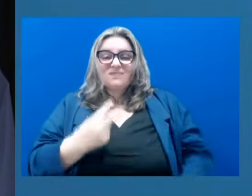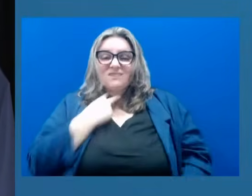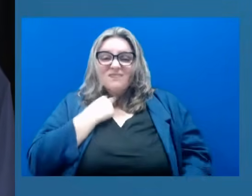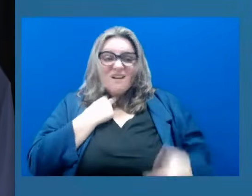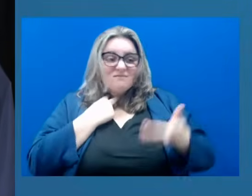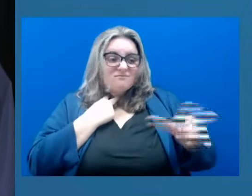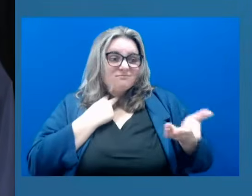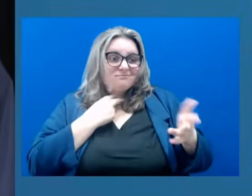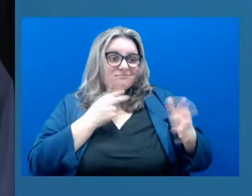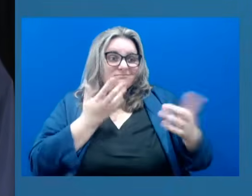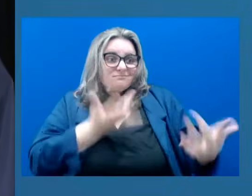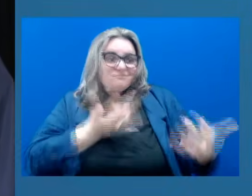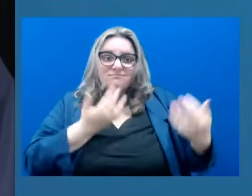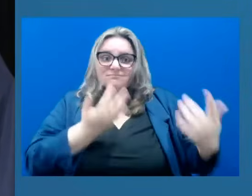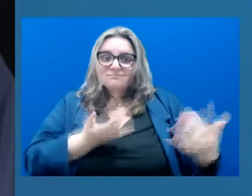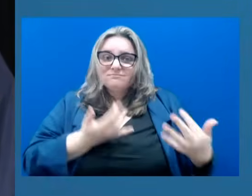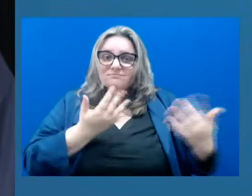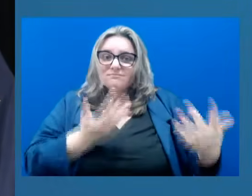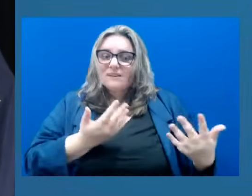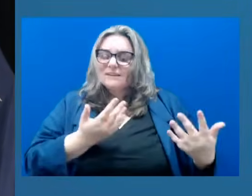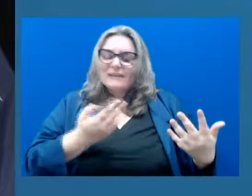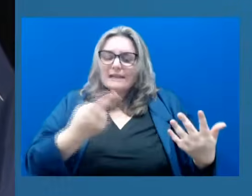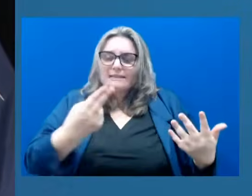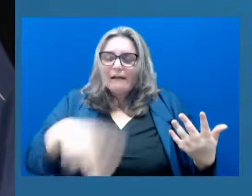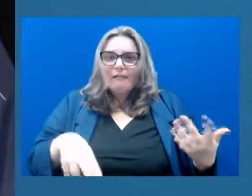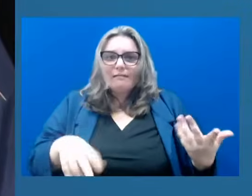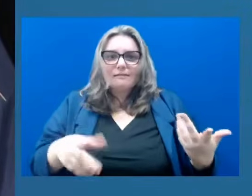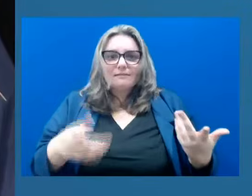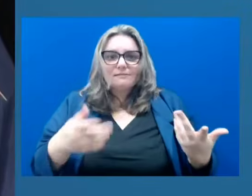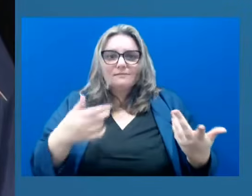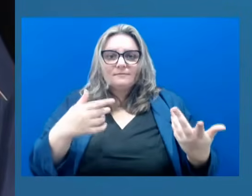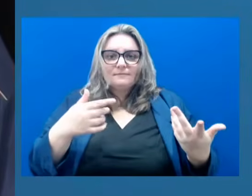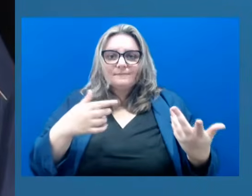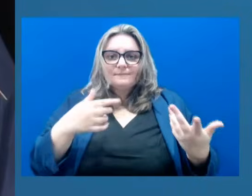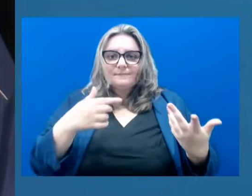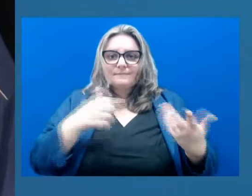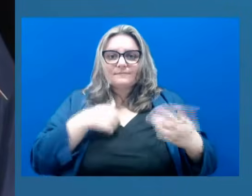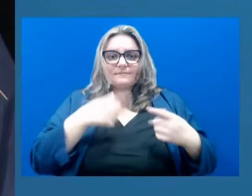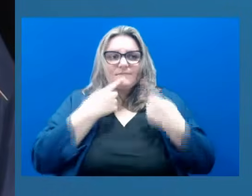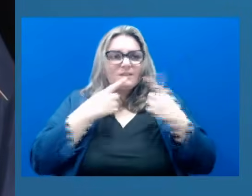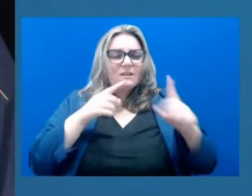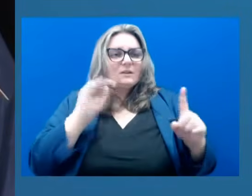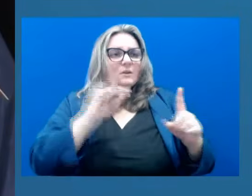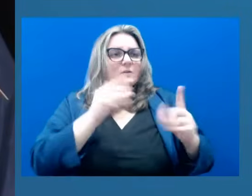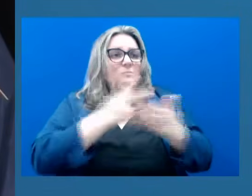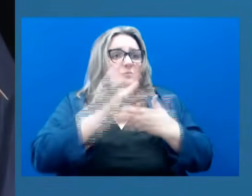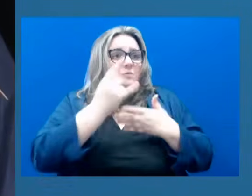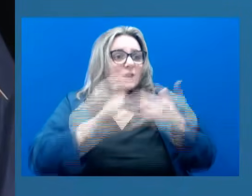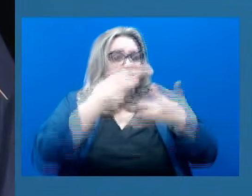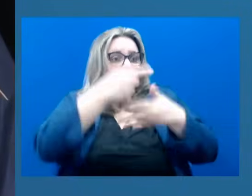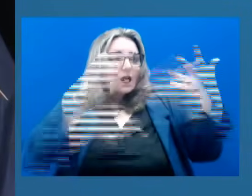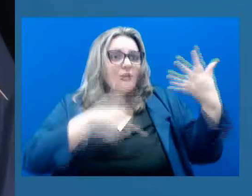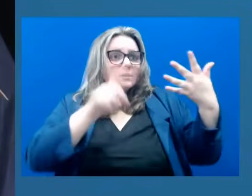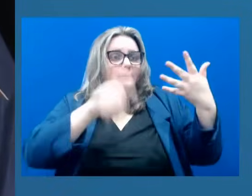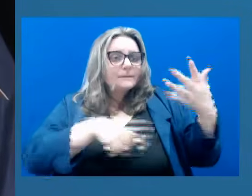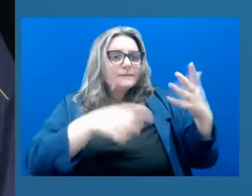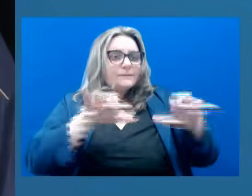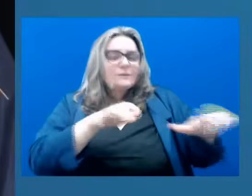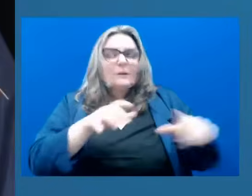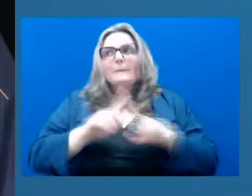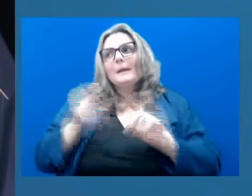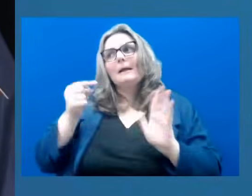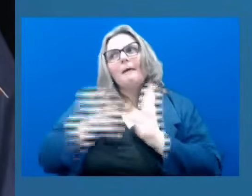local council, and I cannot tell you how many projects that we wanted to see, but then he would say, oh, but you didn't do this part of the seeker review or the